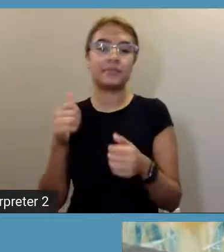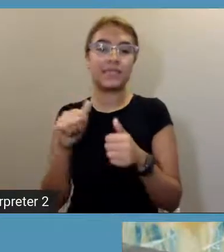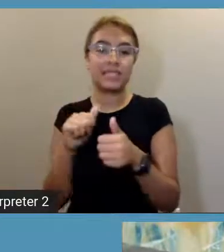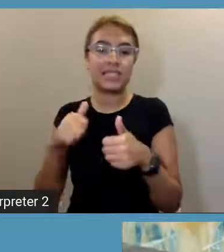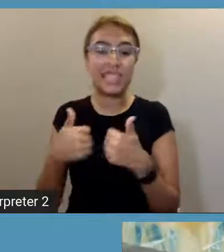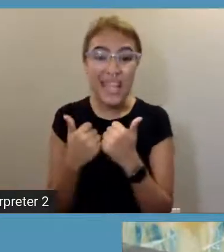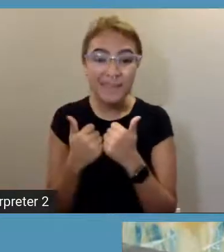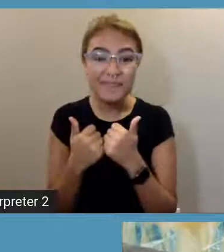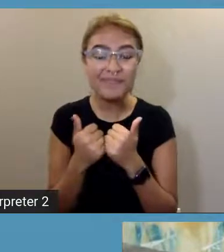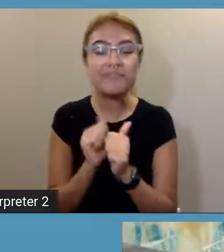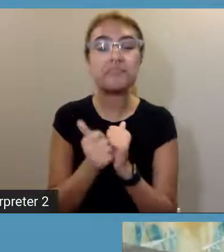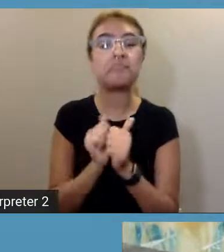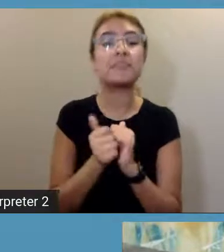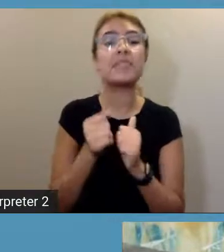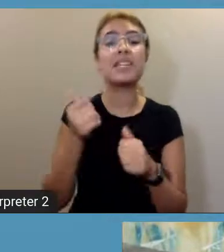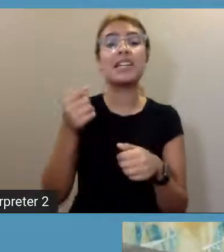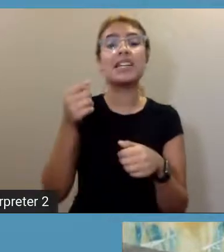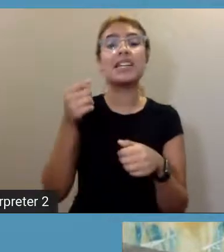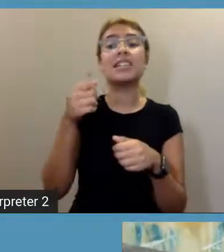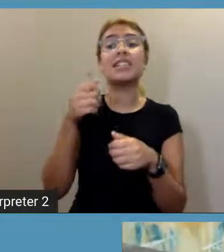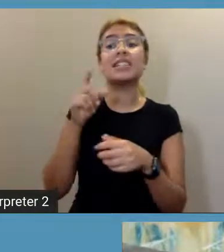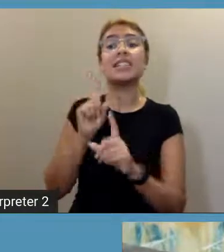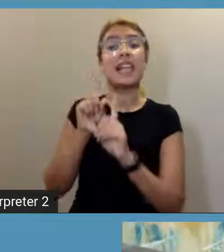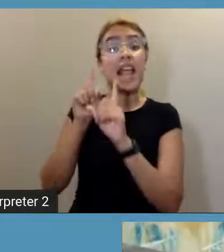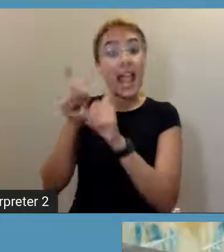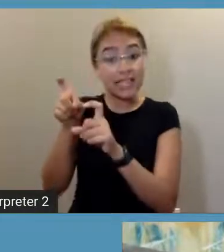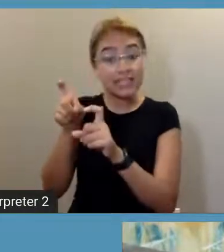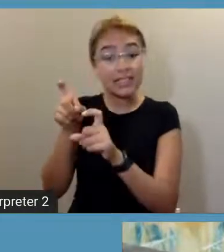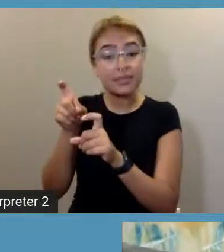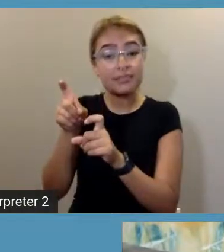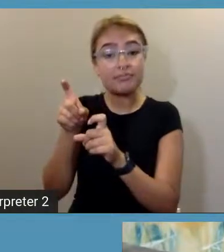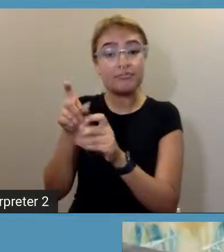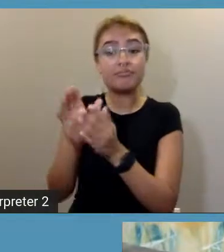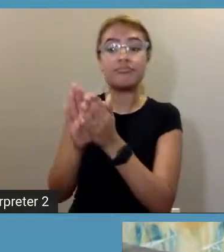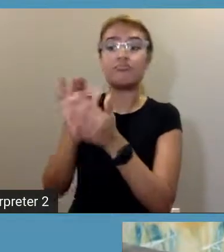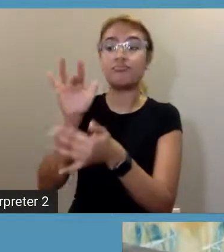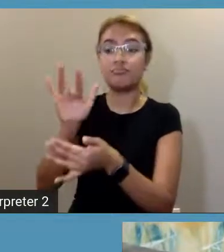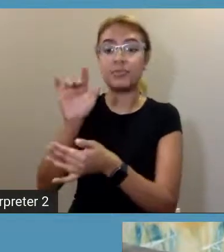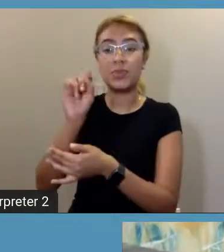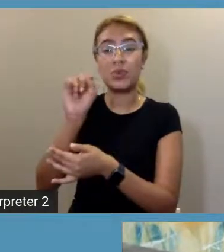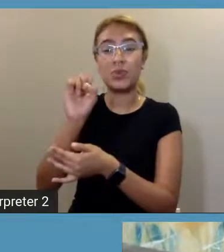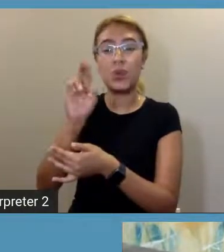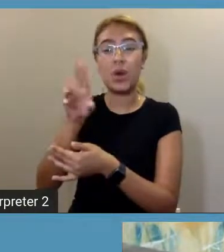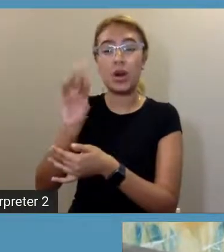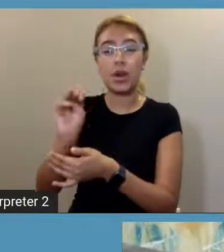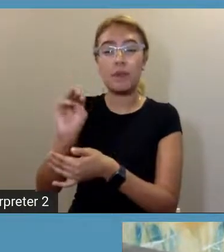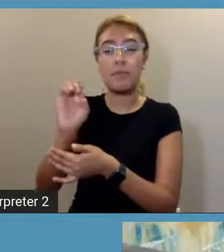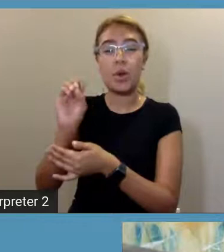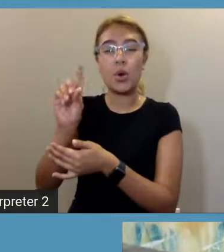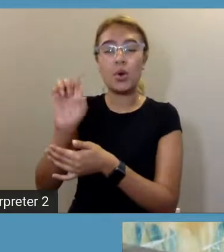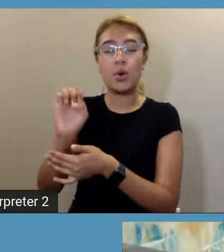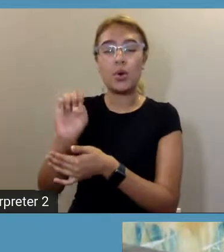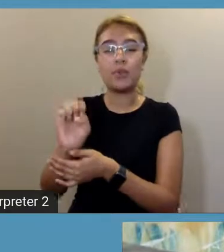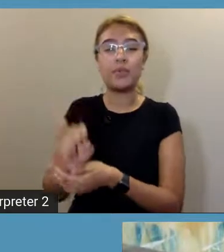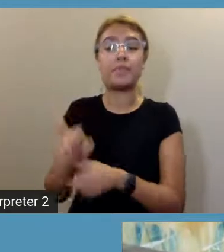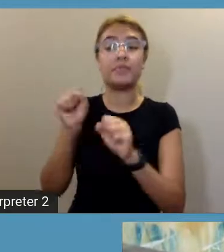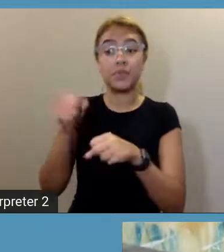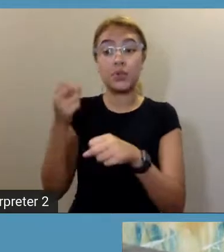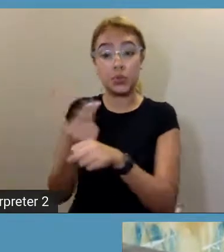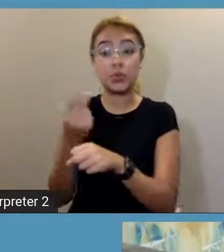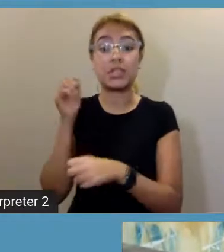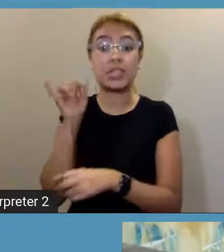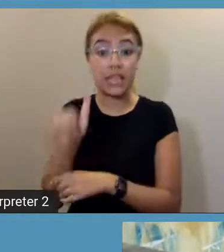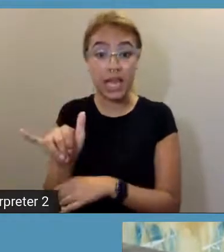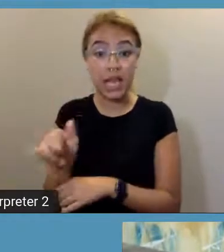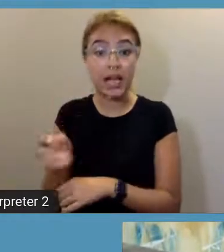to put it on the tour mode. And that will give you so many ideas. And they're doable. You just need someone. In that